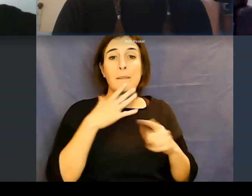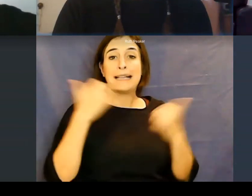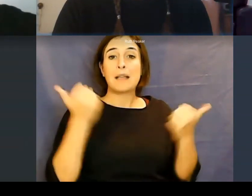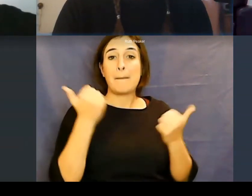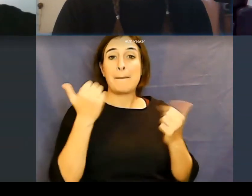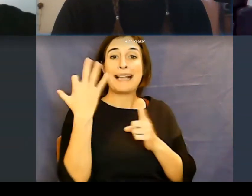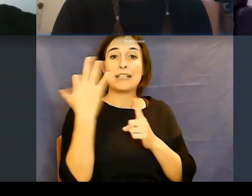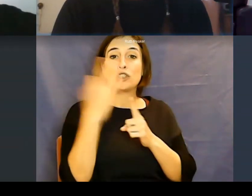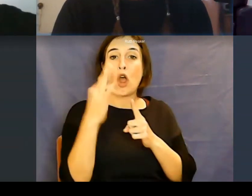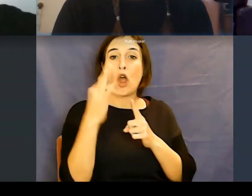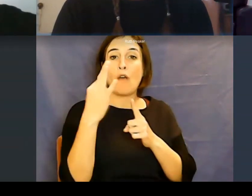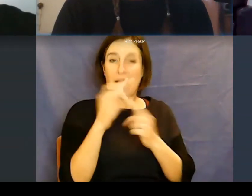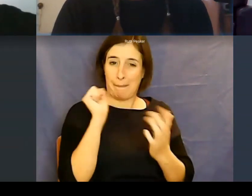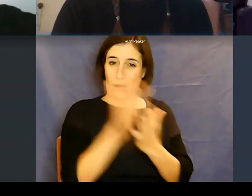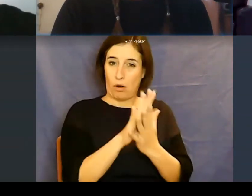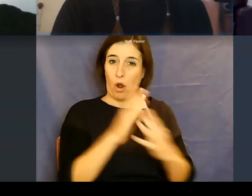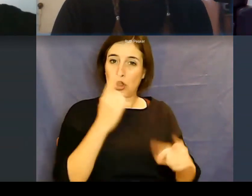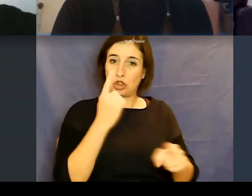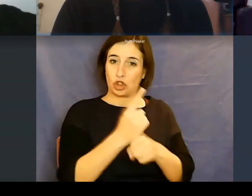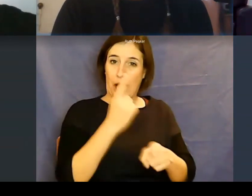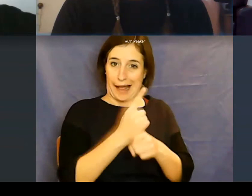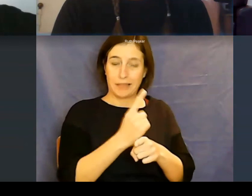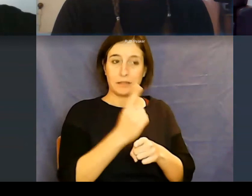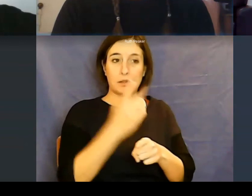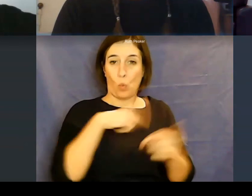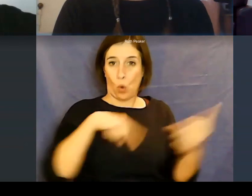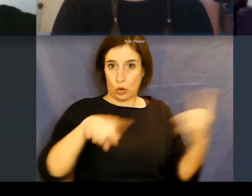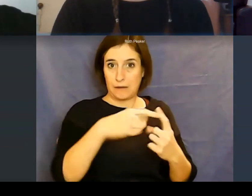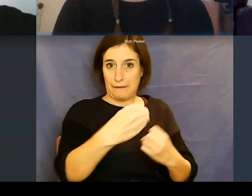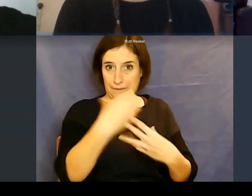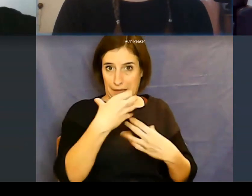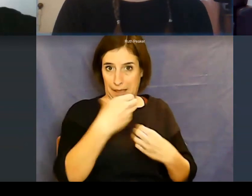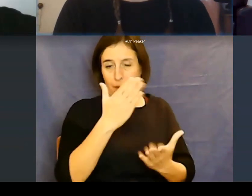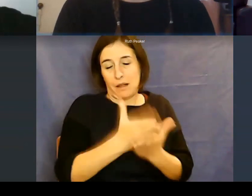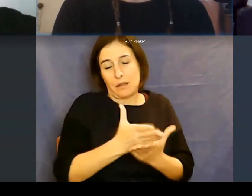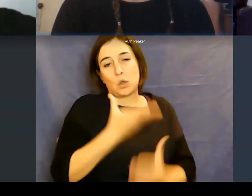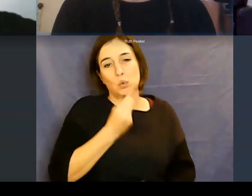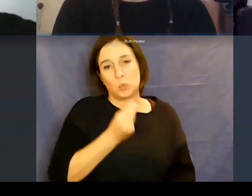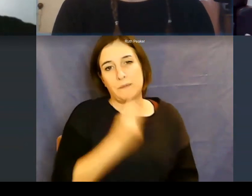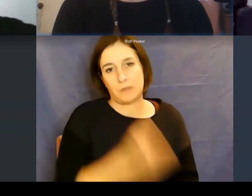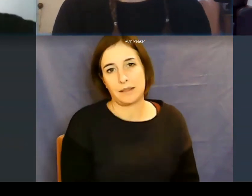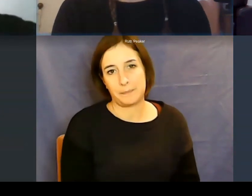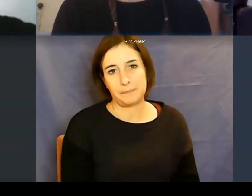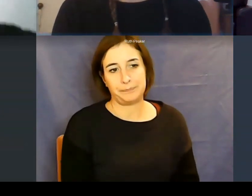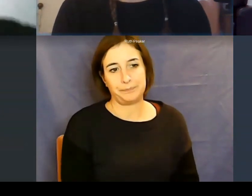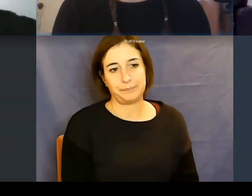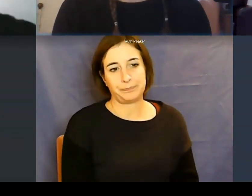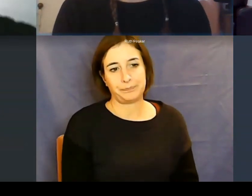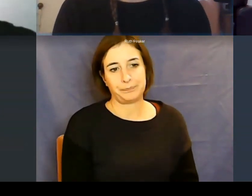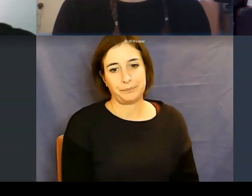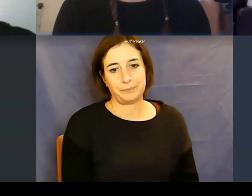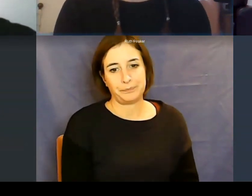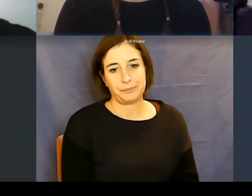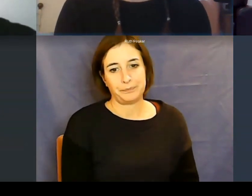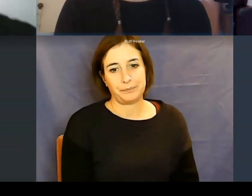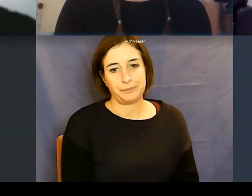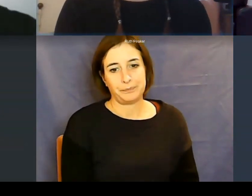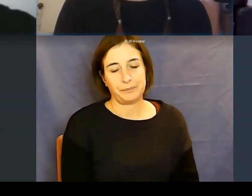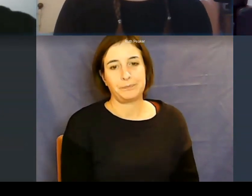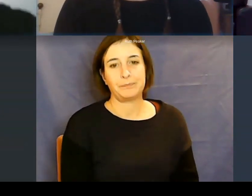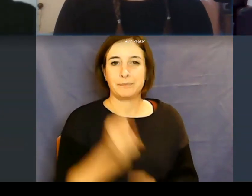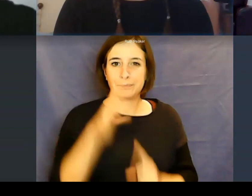chat. Your feedback is genuinely very useful for us in sort of designing future events and making sure that they're as useful